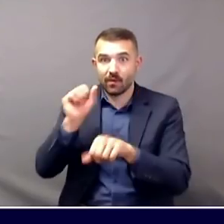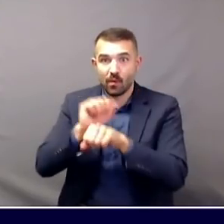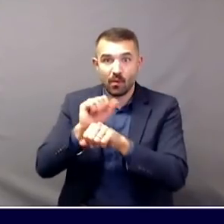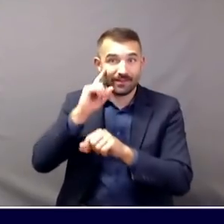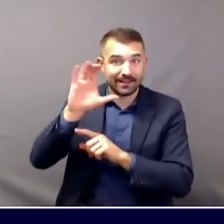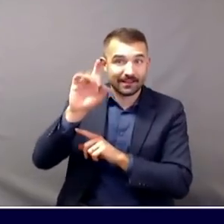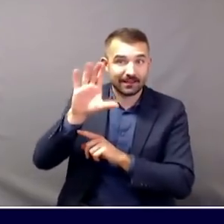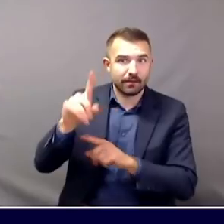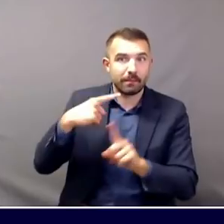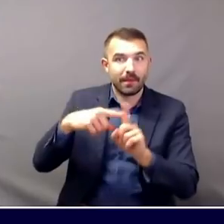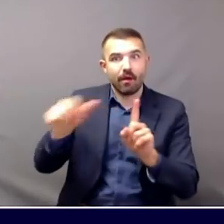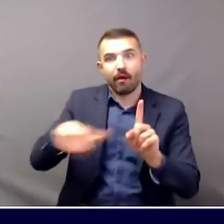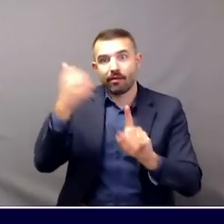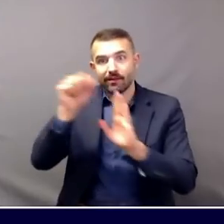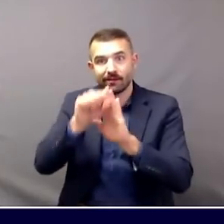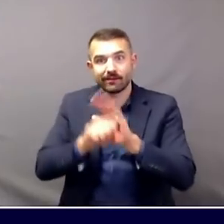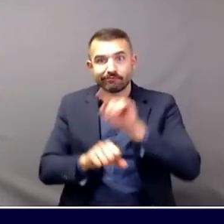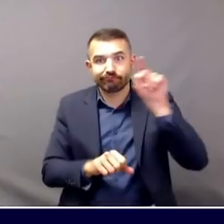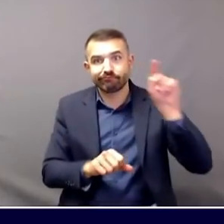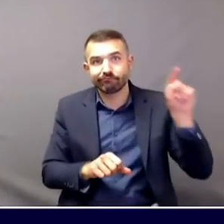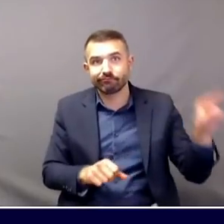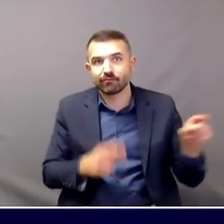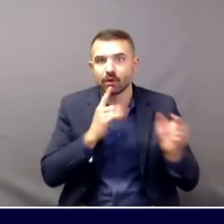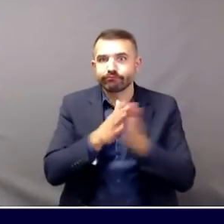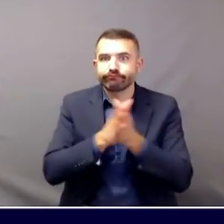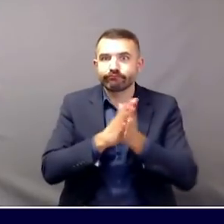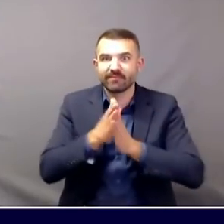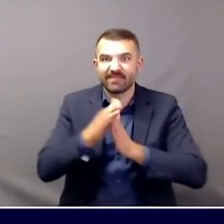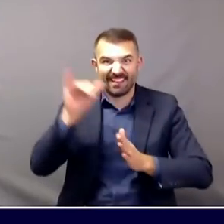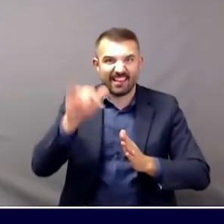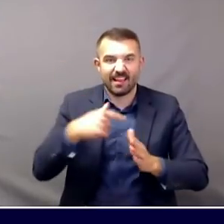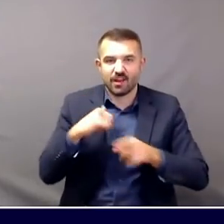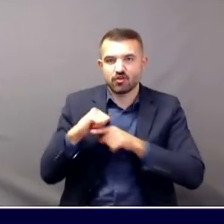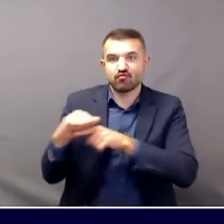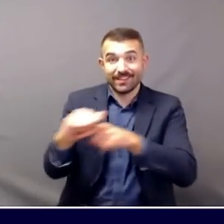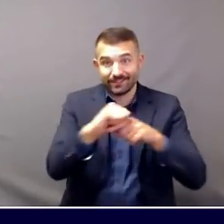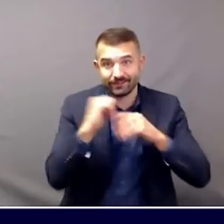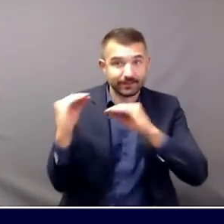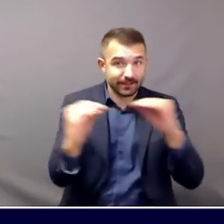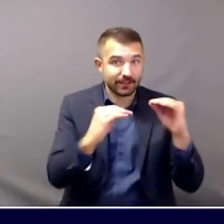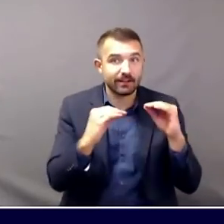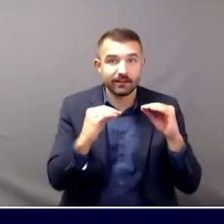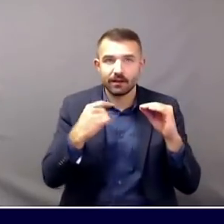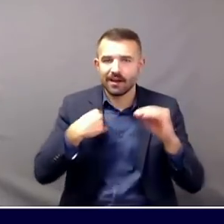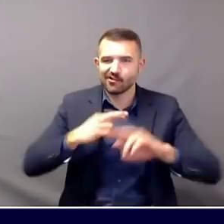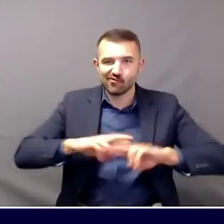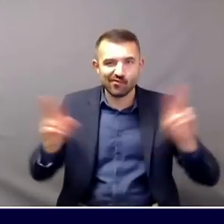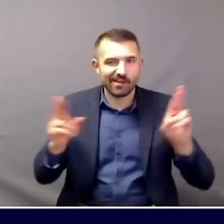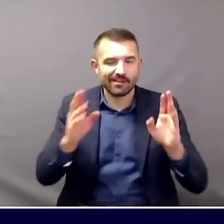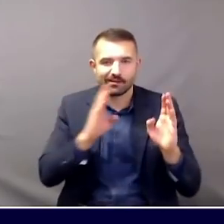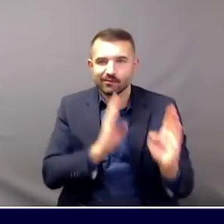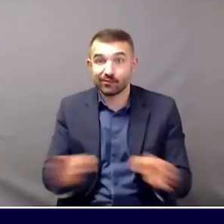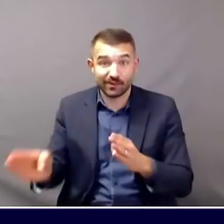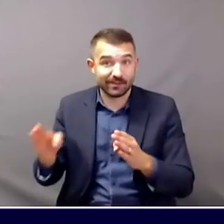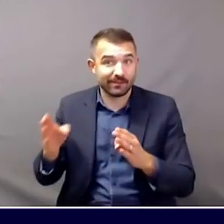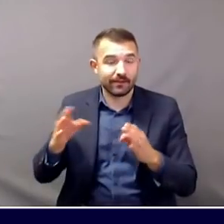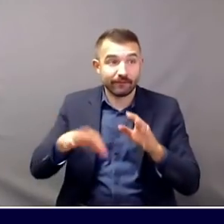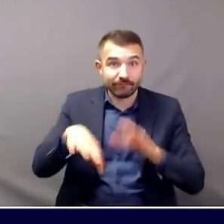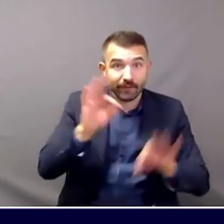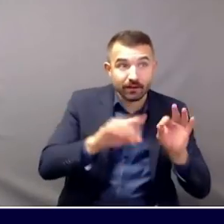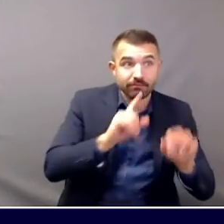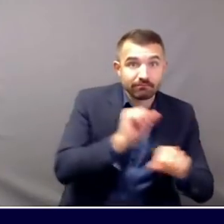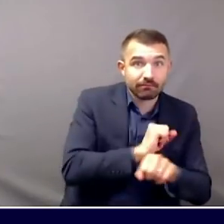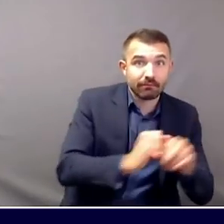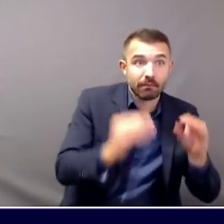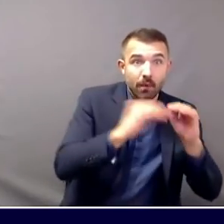in wanting to serve in that capacity. We're preparing to keep turning up the dial as the number of cases continues to rise.